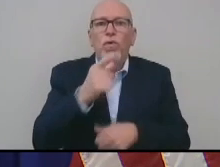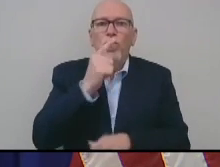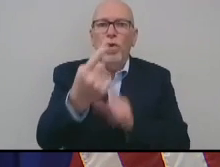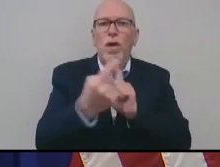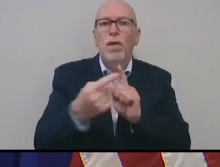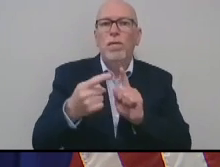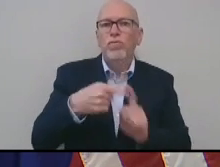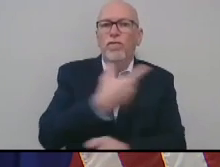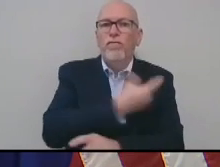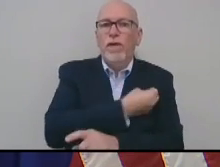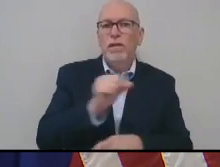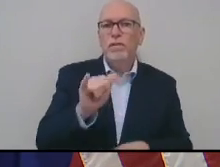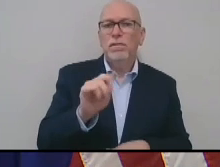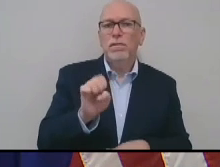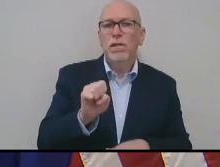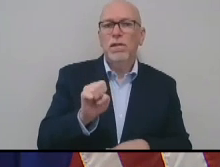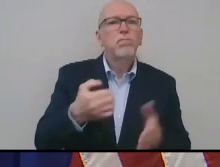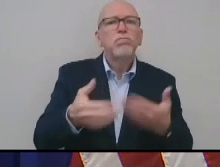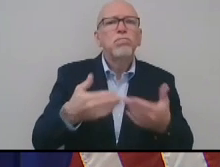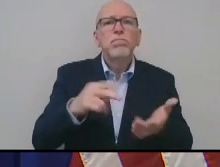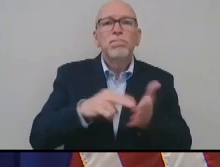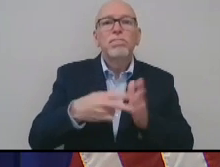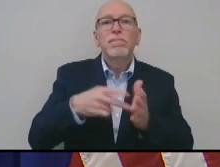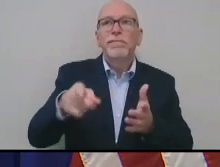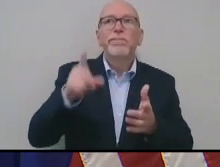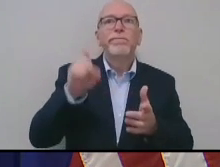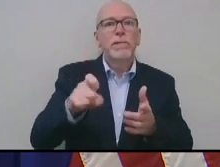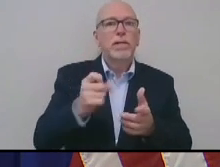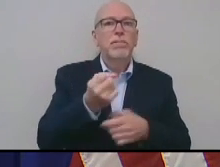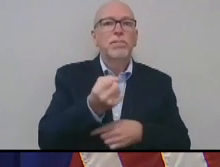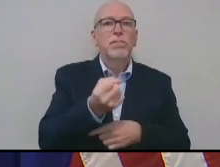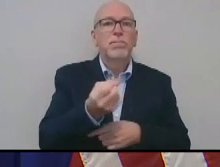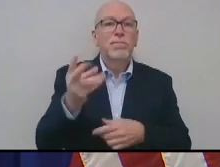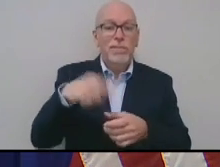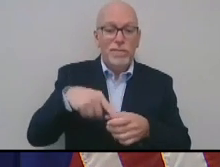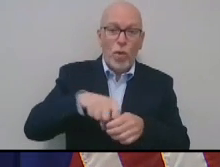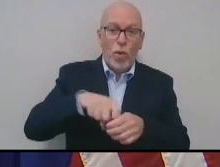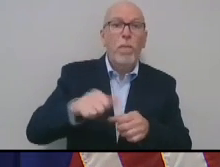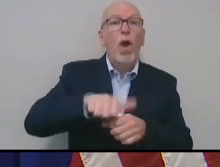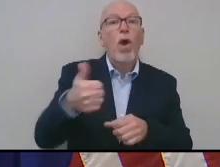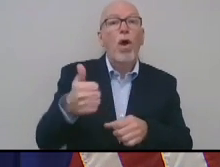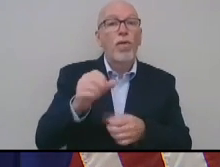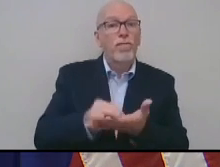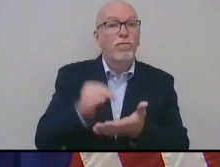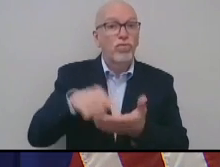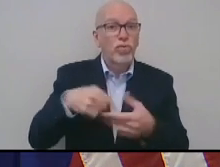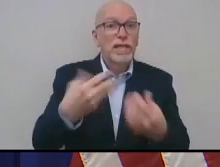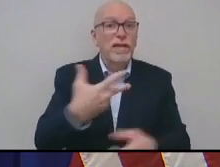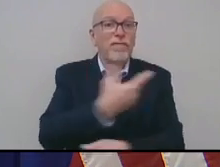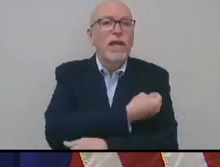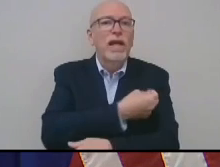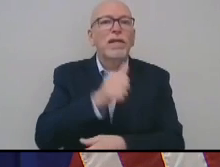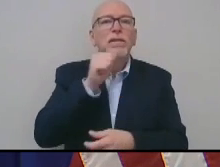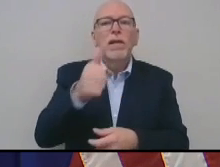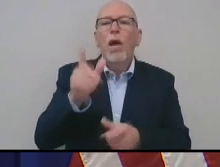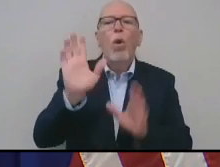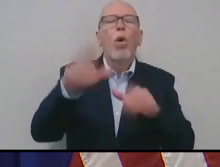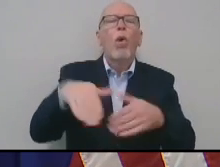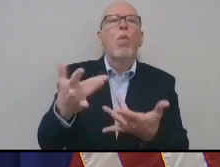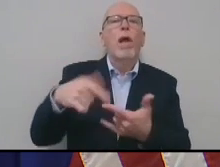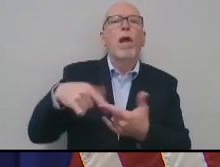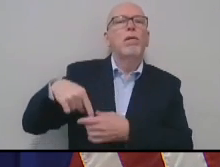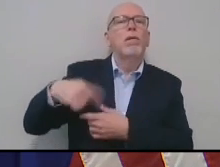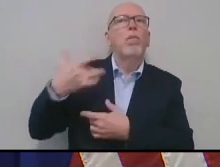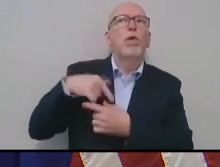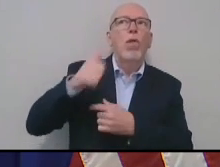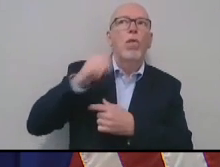Vaccination site, even if it means opening a multi-dose vial to administer that vaccine without having enough other people on hand to receive